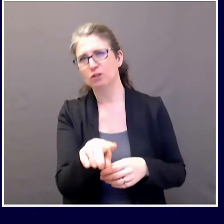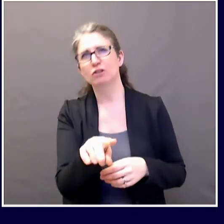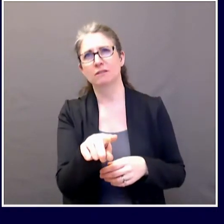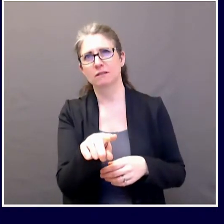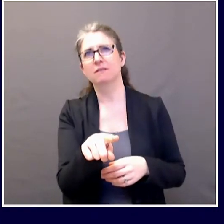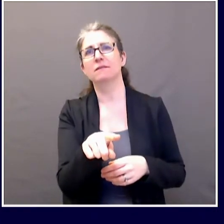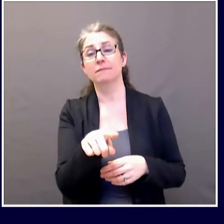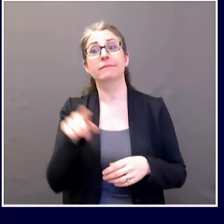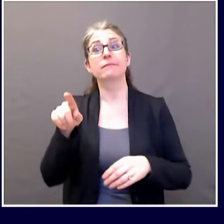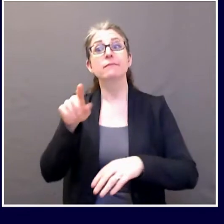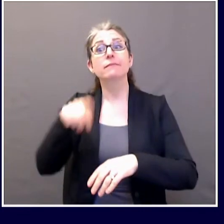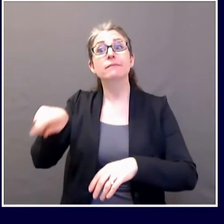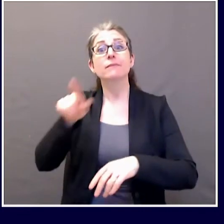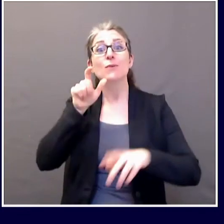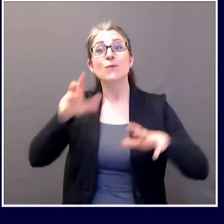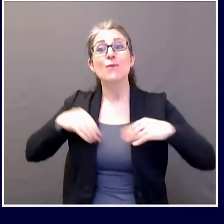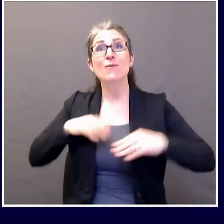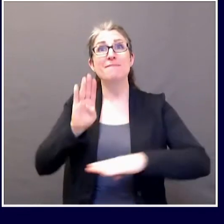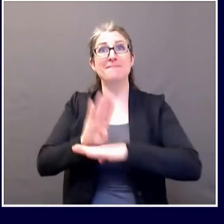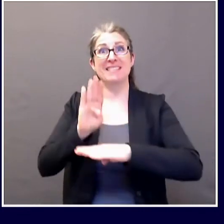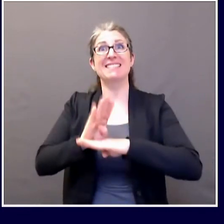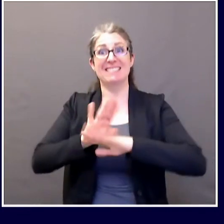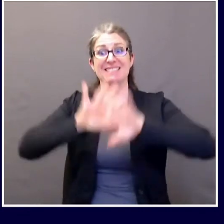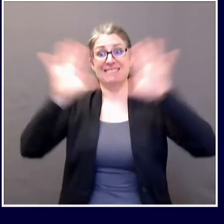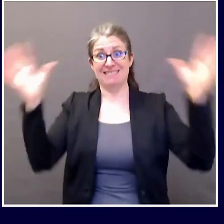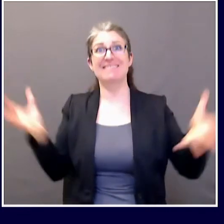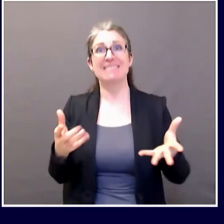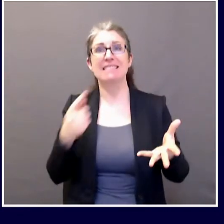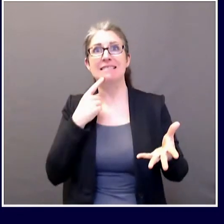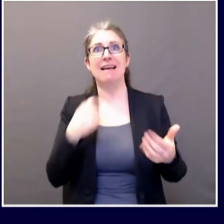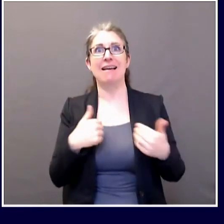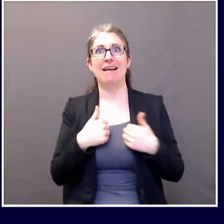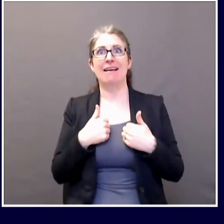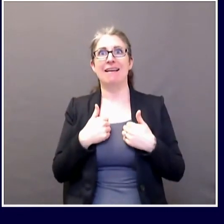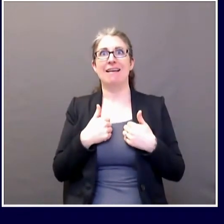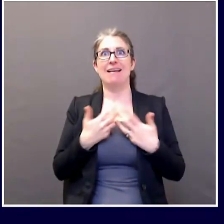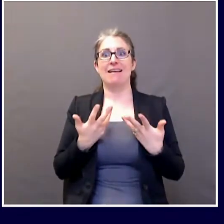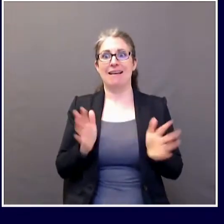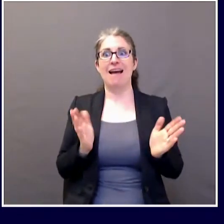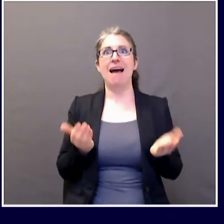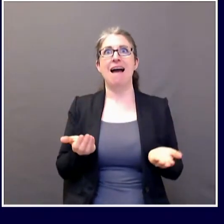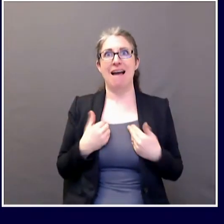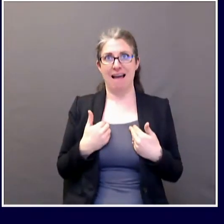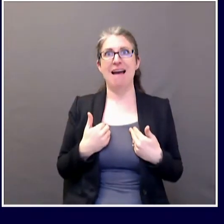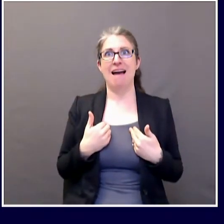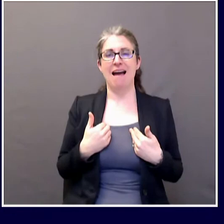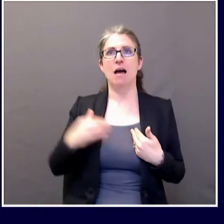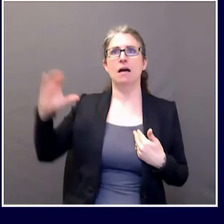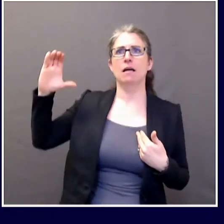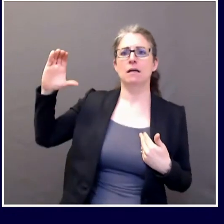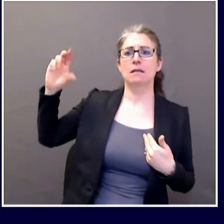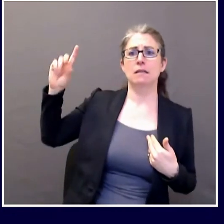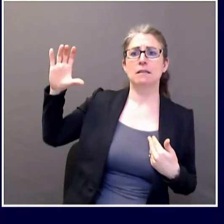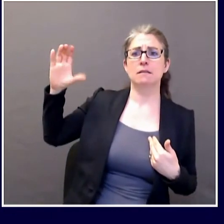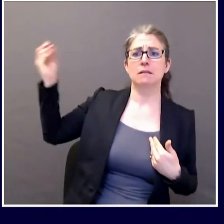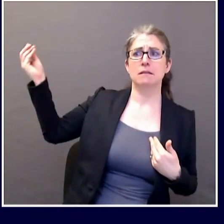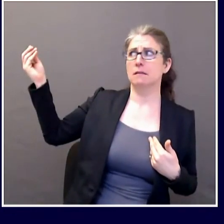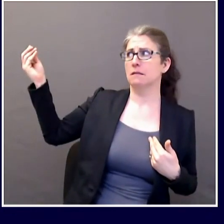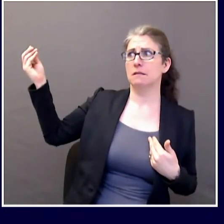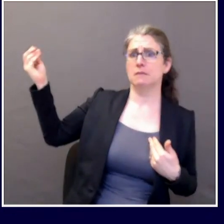Blair Best that they're not getting enough guidance. Well, it really does depend on the business.